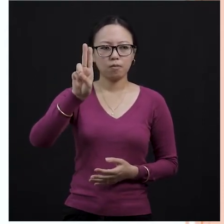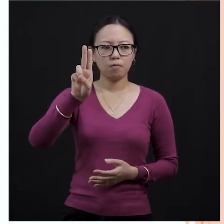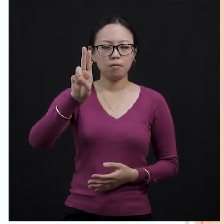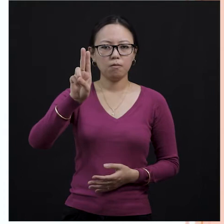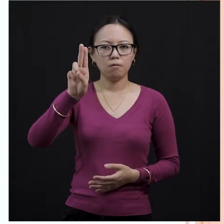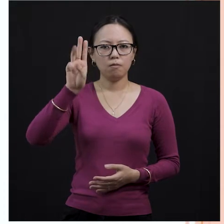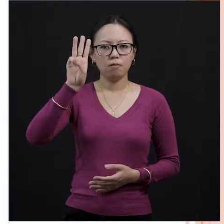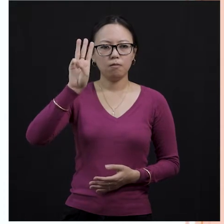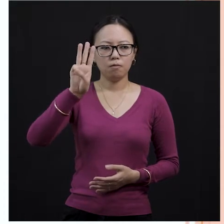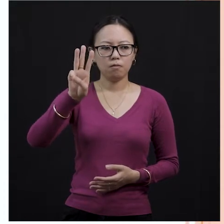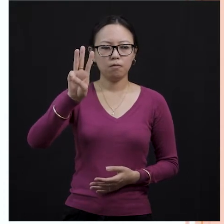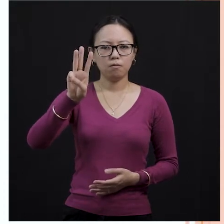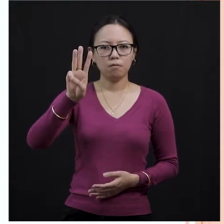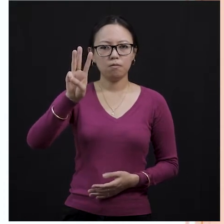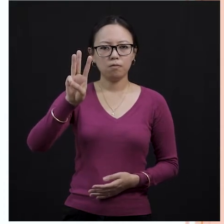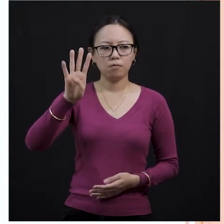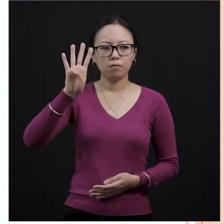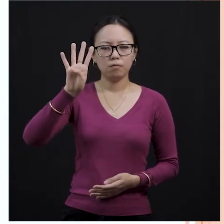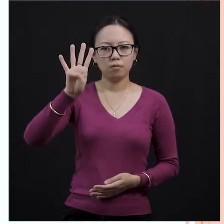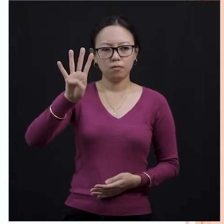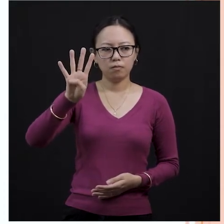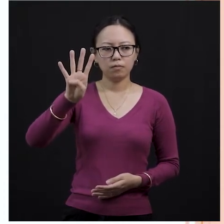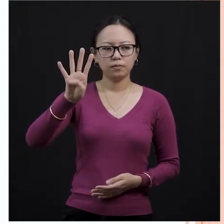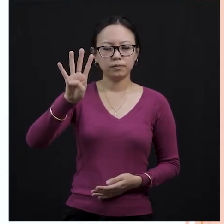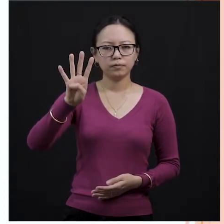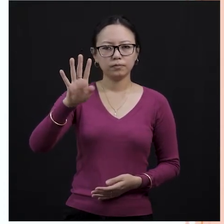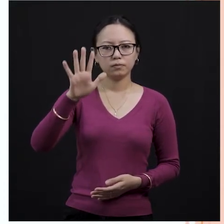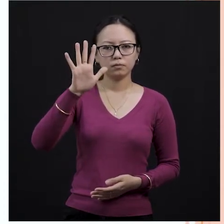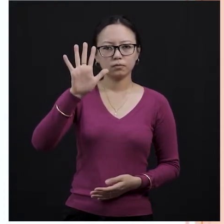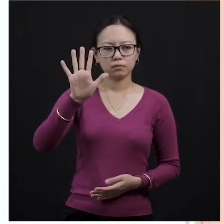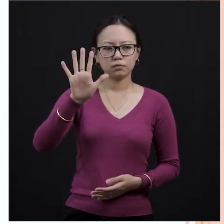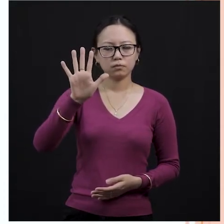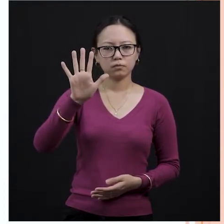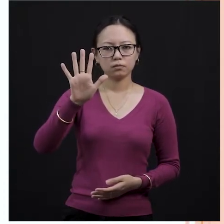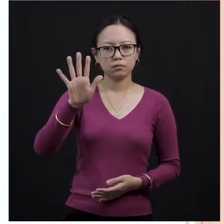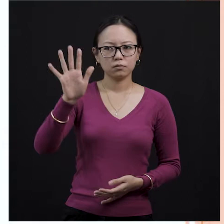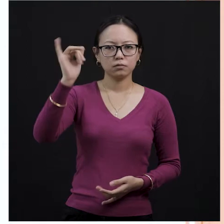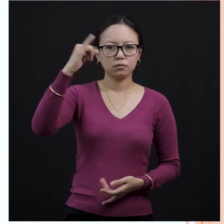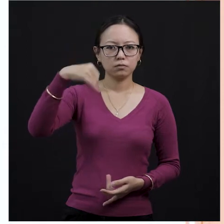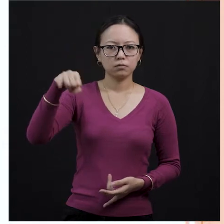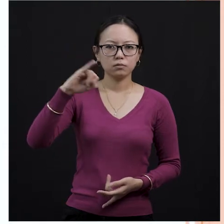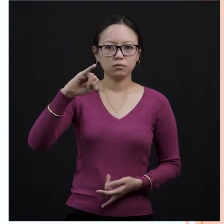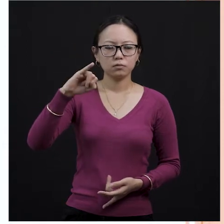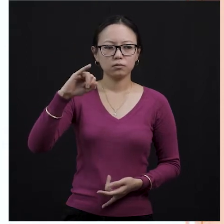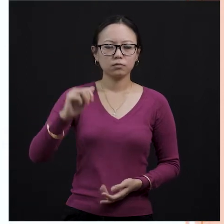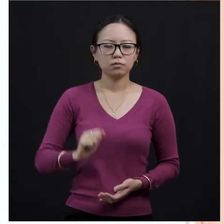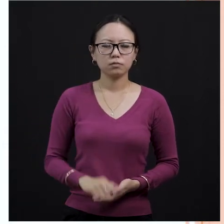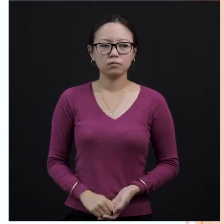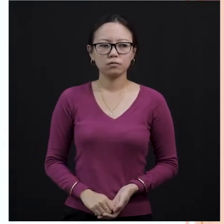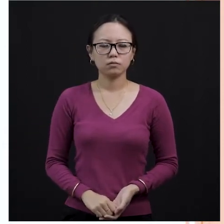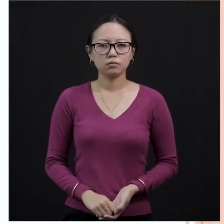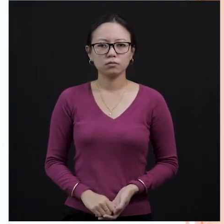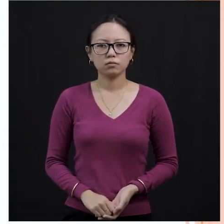2, 3, 4, 5, and